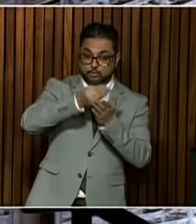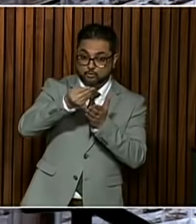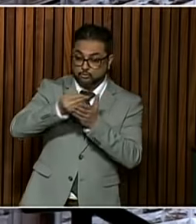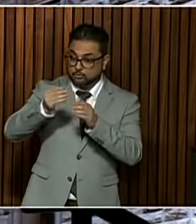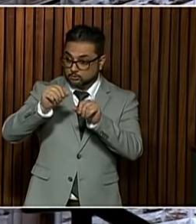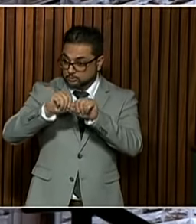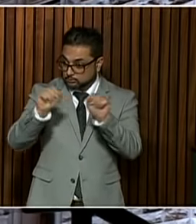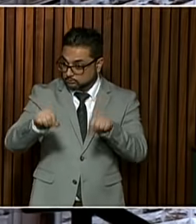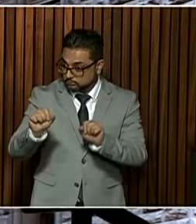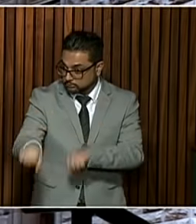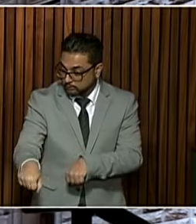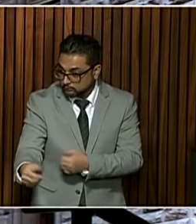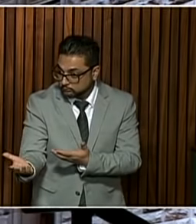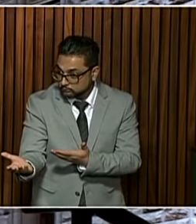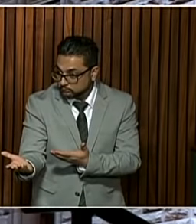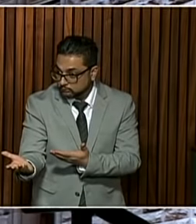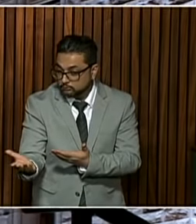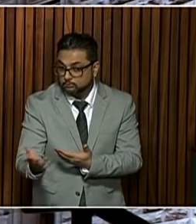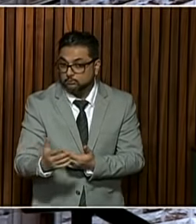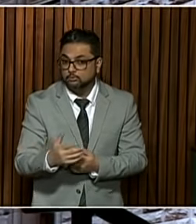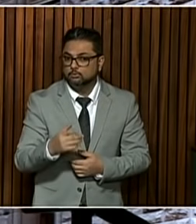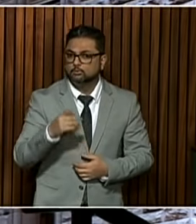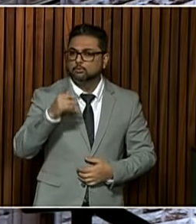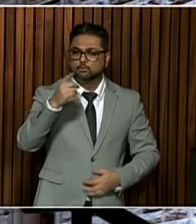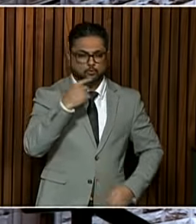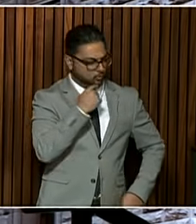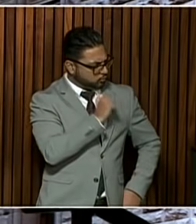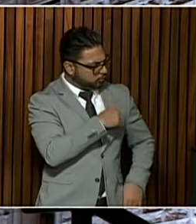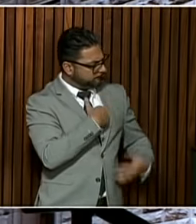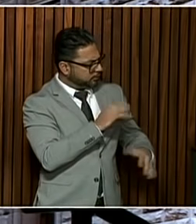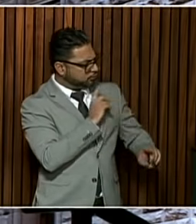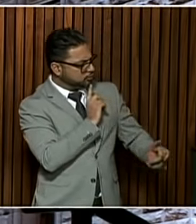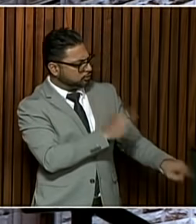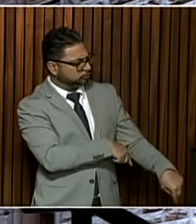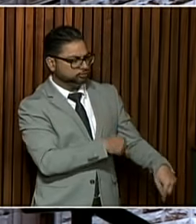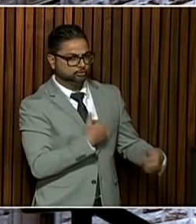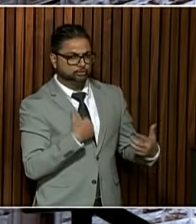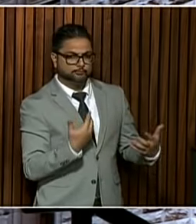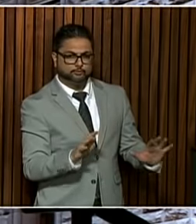our orders in. We're calling, phoning, emailing.